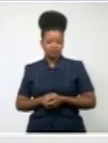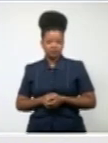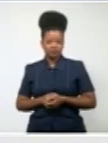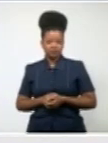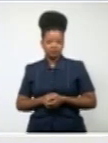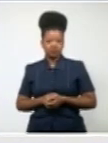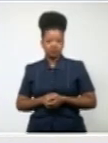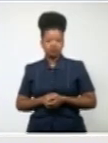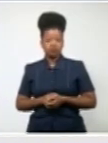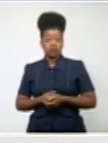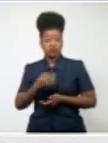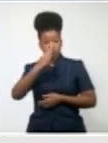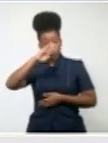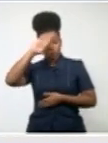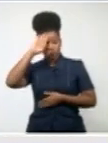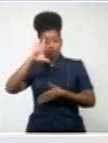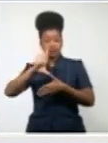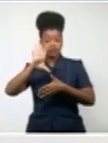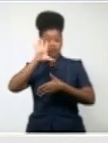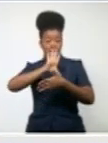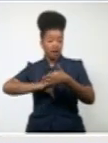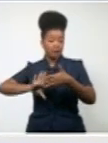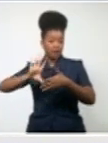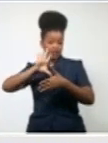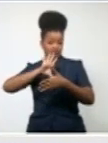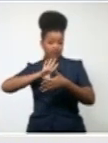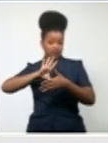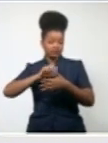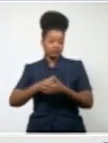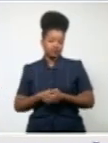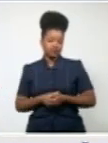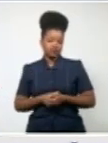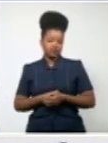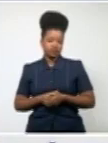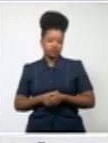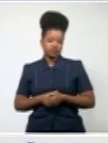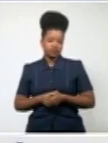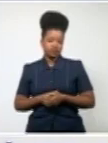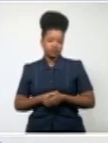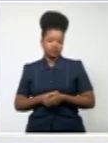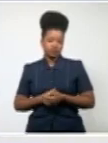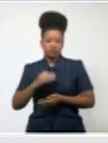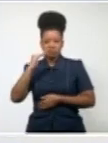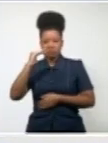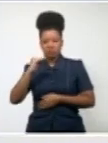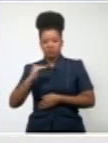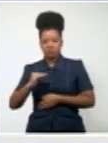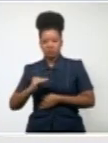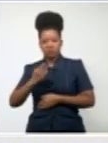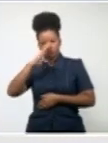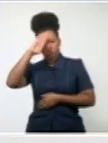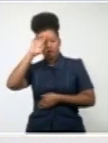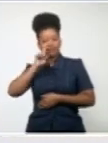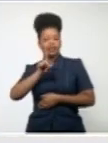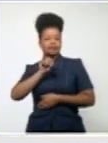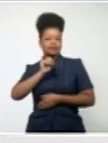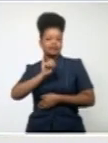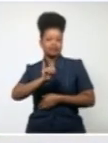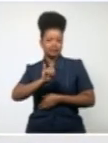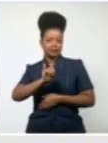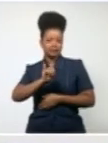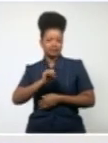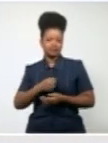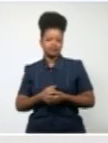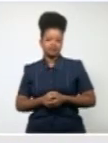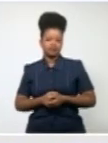And comparing it to the situation in the Americas, the island stands at